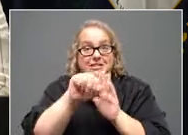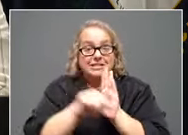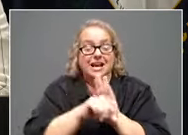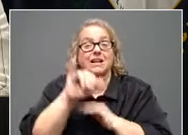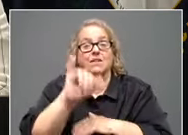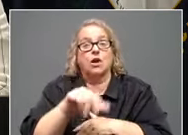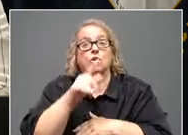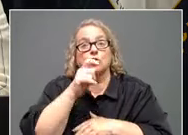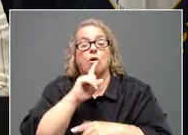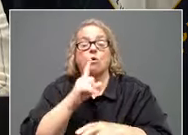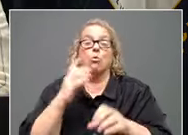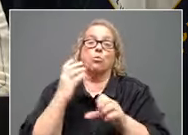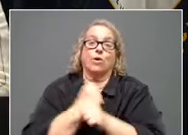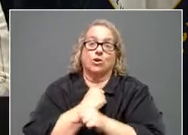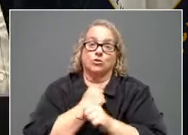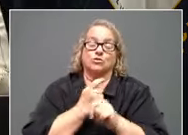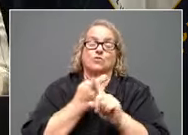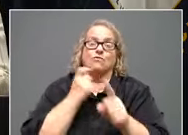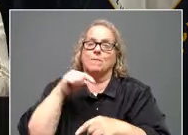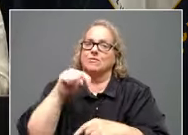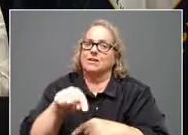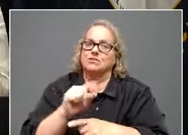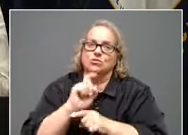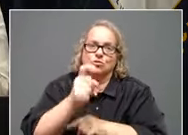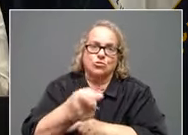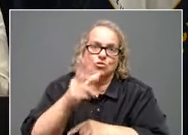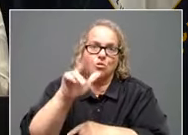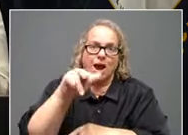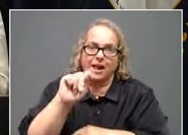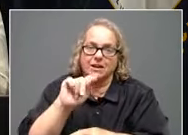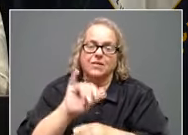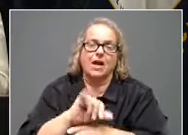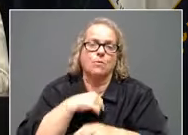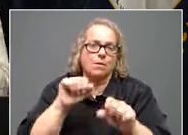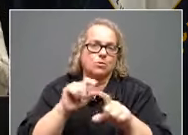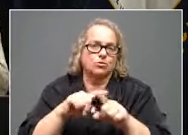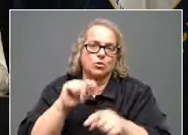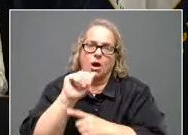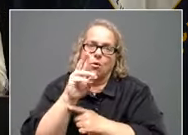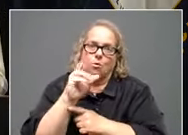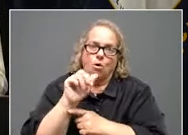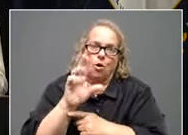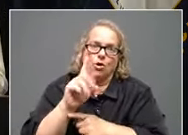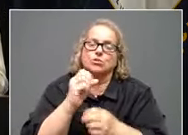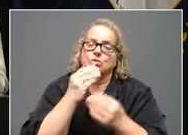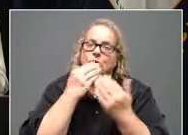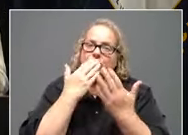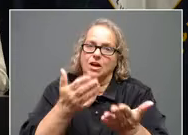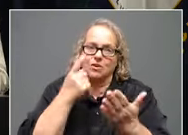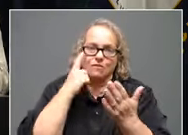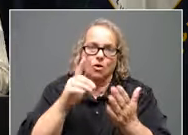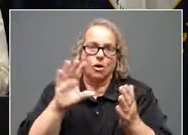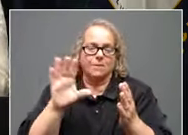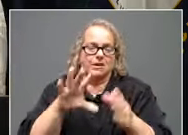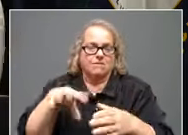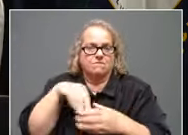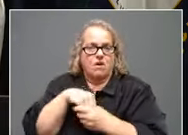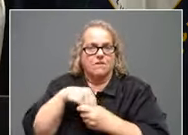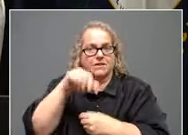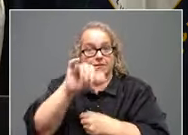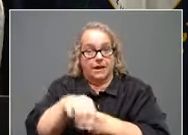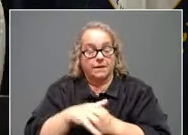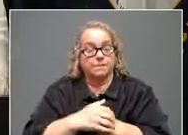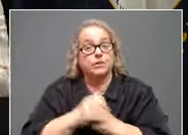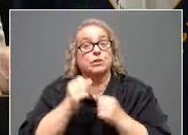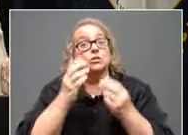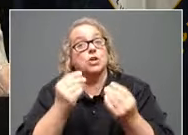winners of this grant that we were able to award. So thank you for being involved in that. So next